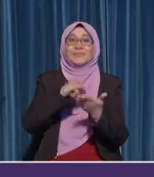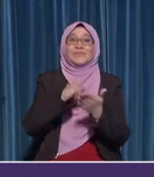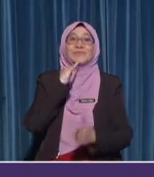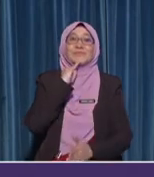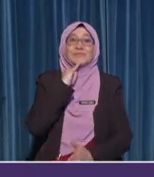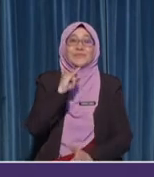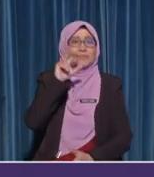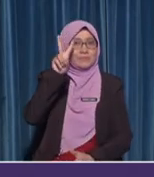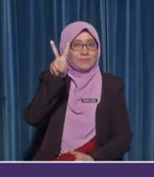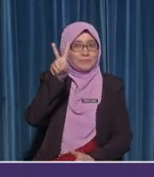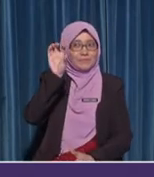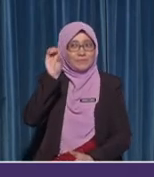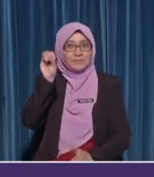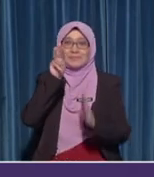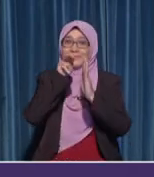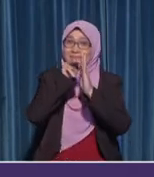20 minutes.